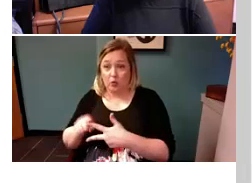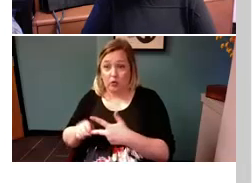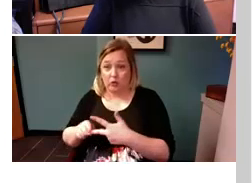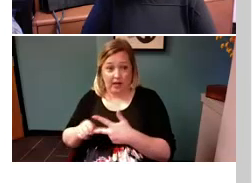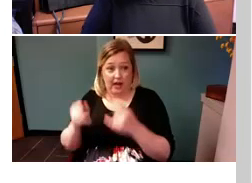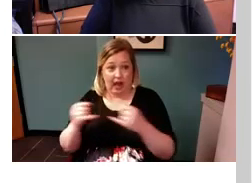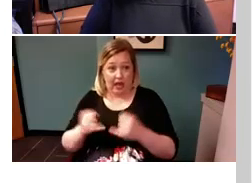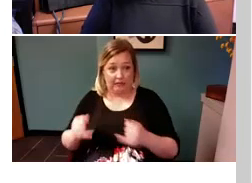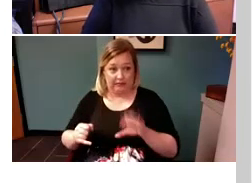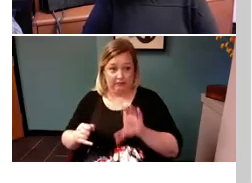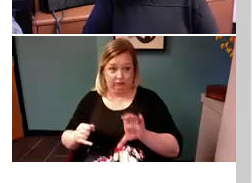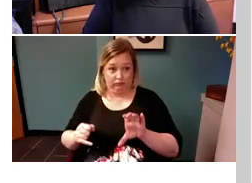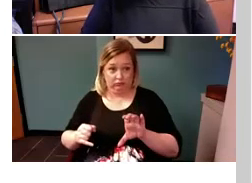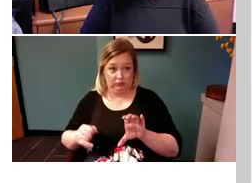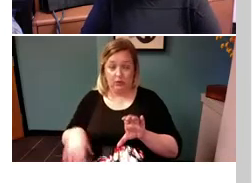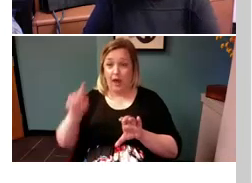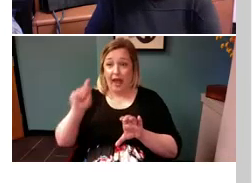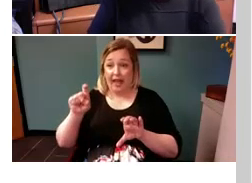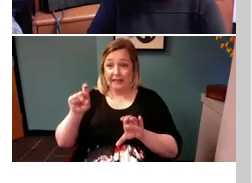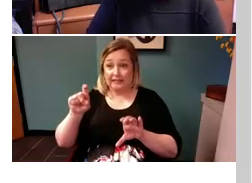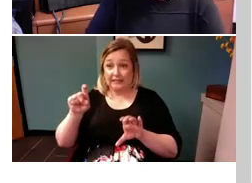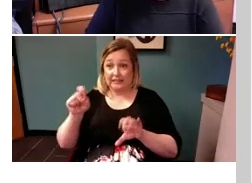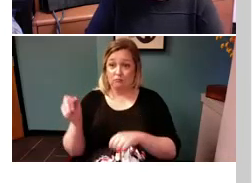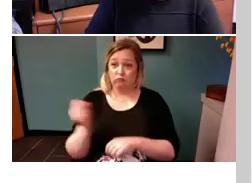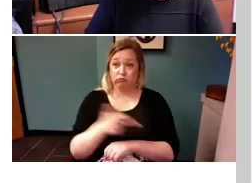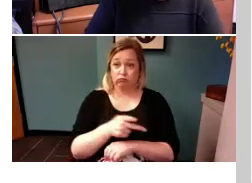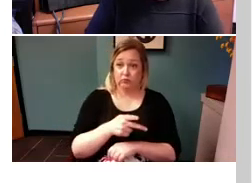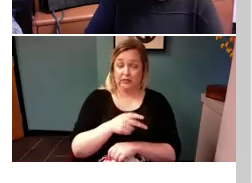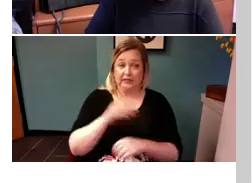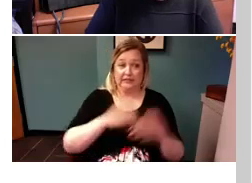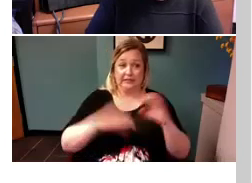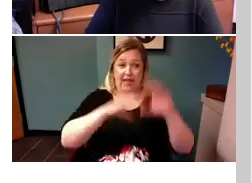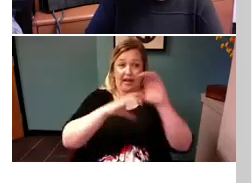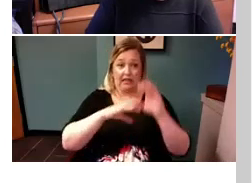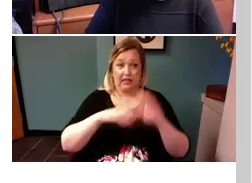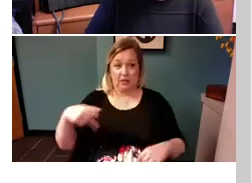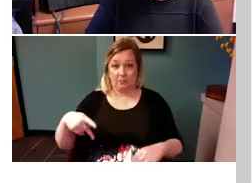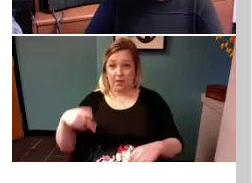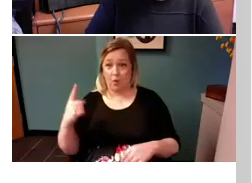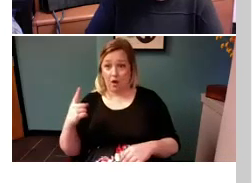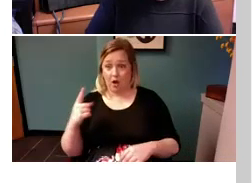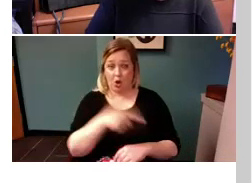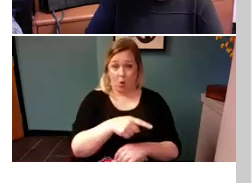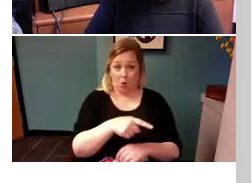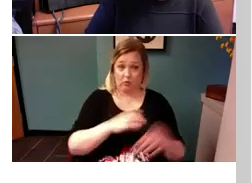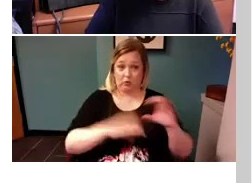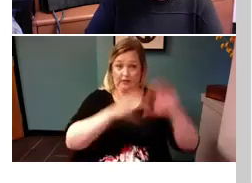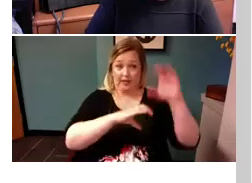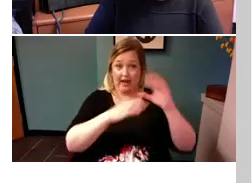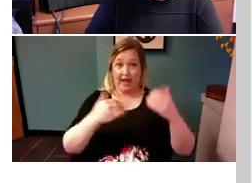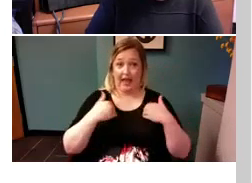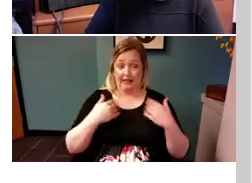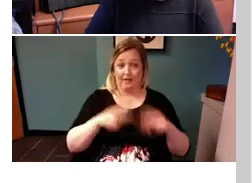to stack, P1 goes to stack, P1 has the value ABCD, and in the heap, we are declaring